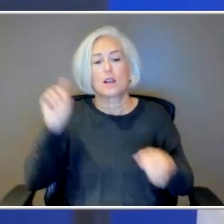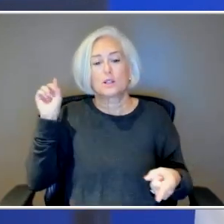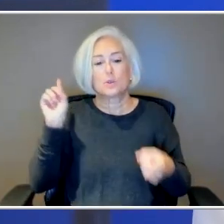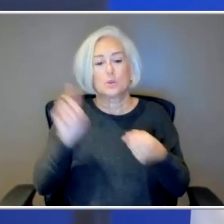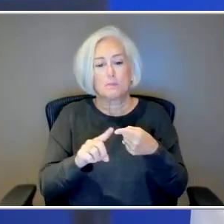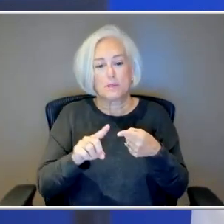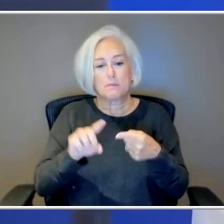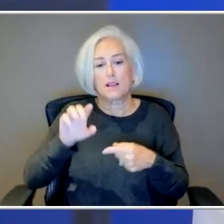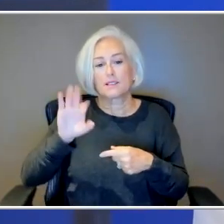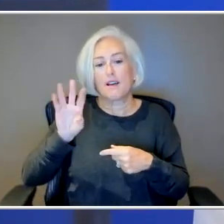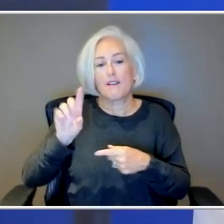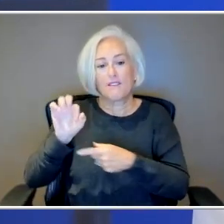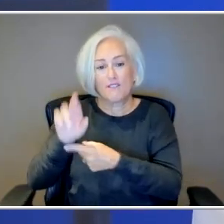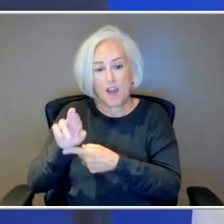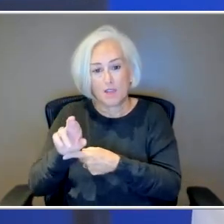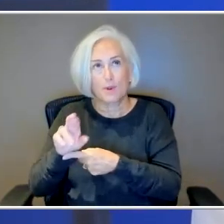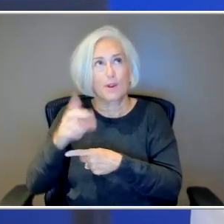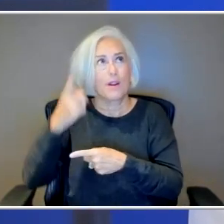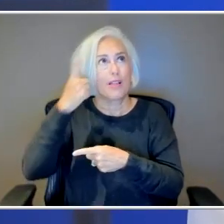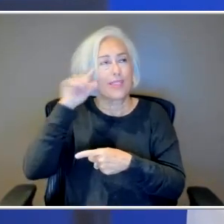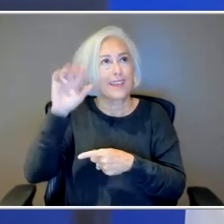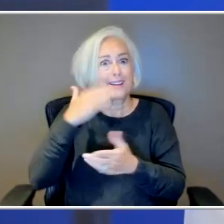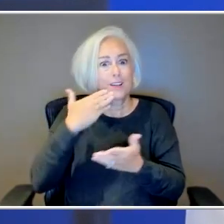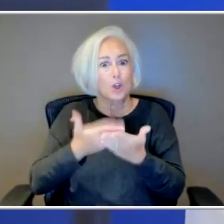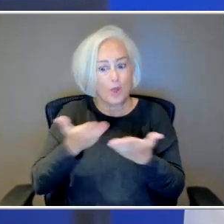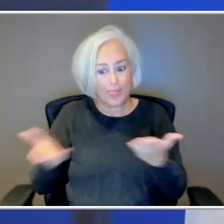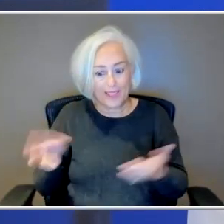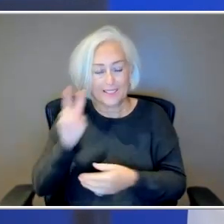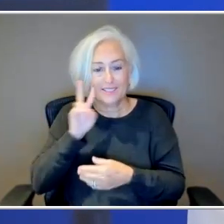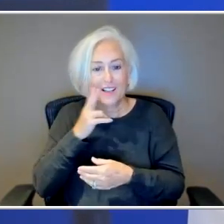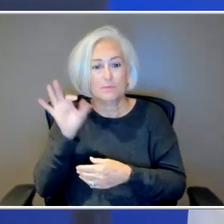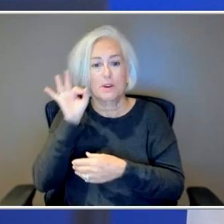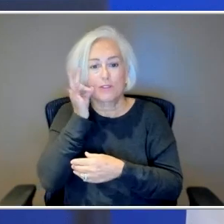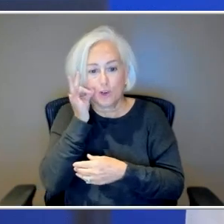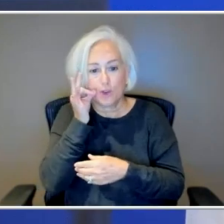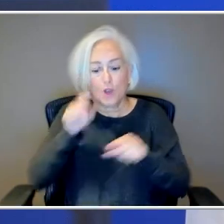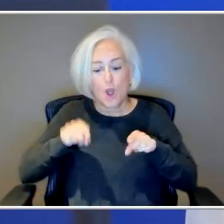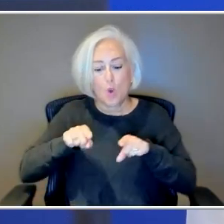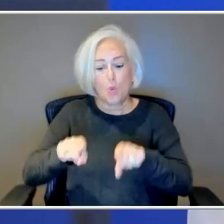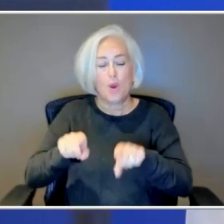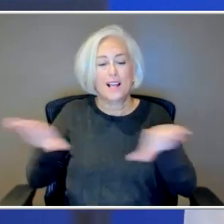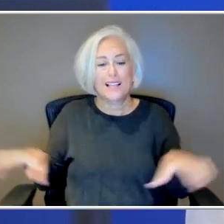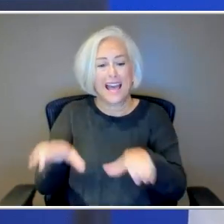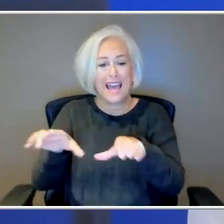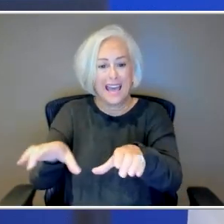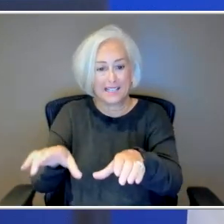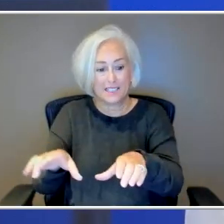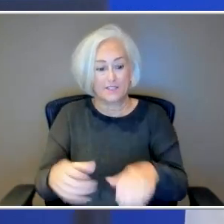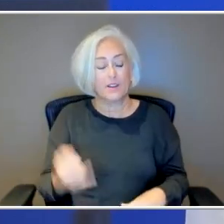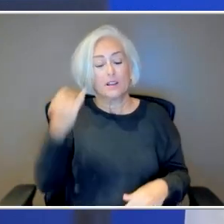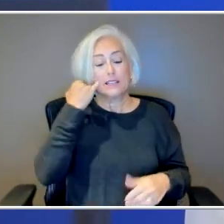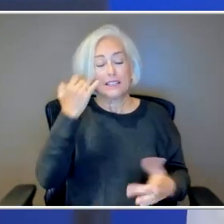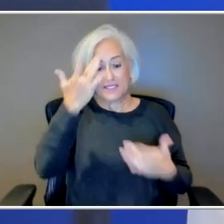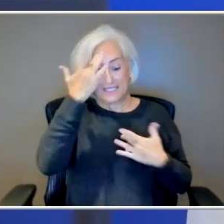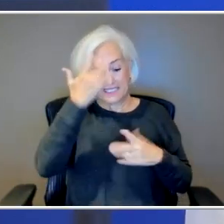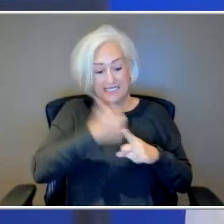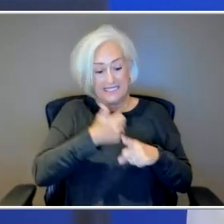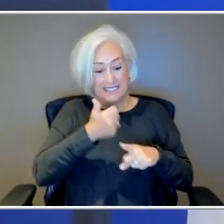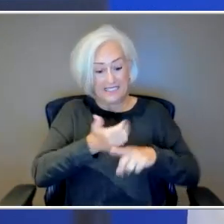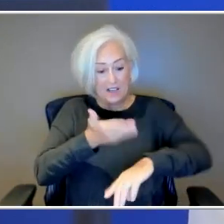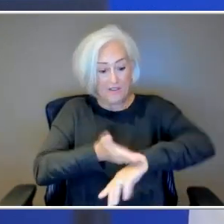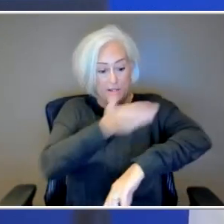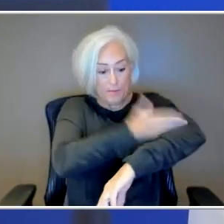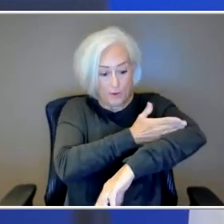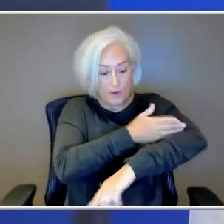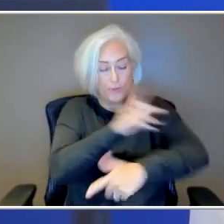fruits. Just as long as the disease is active, we try to minimize this. But once the disease gets better, we try to go back to high